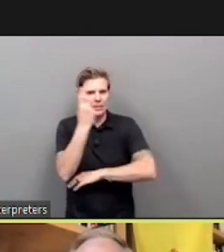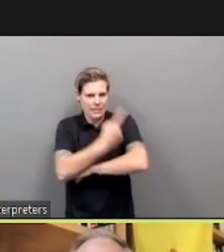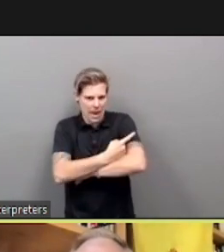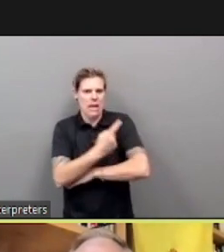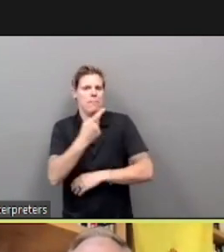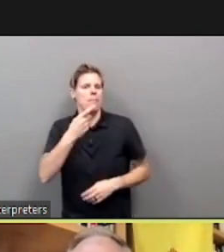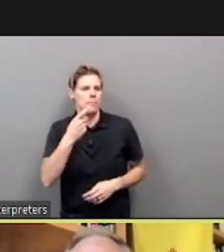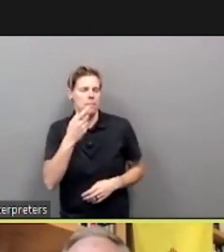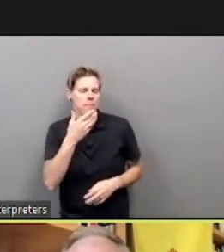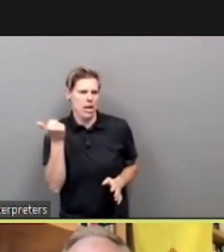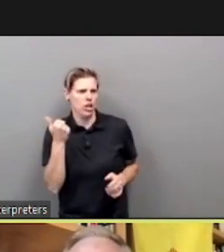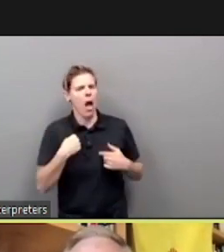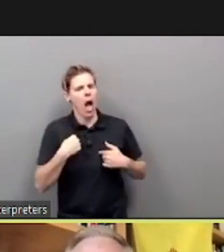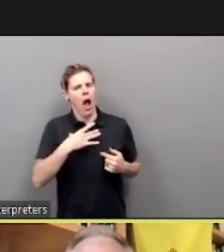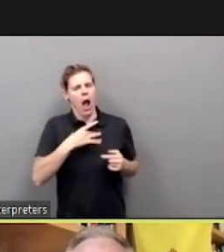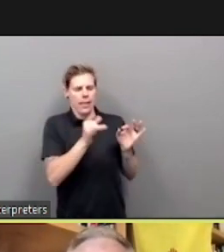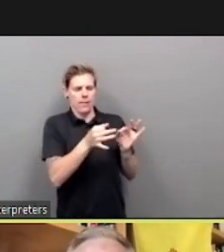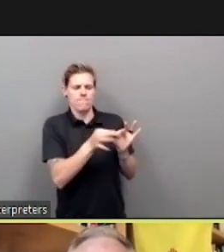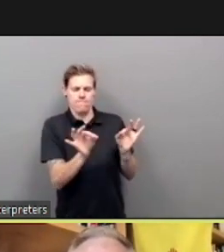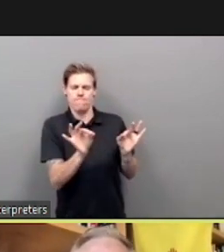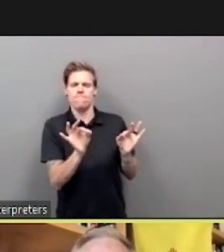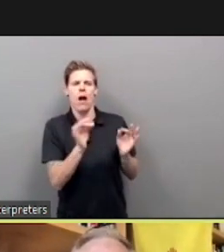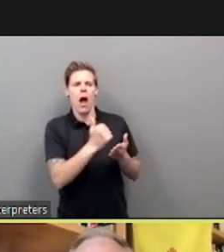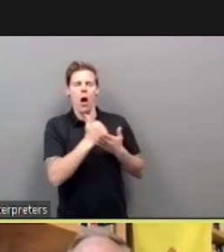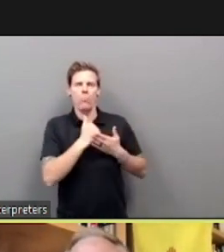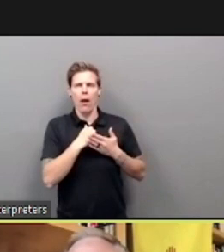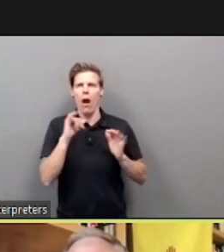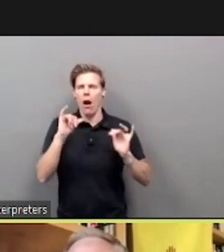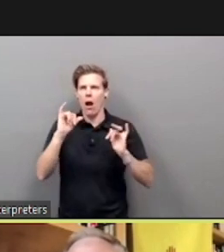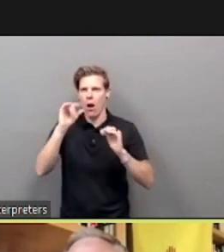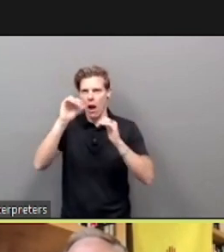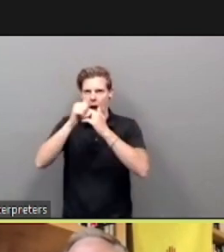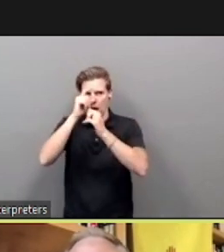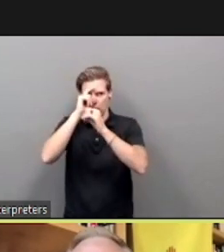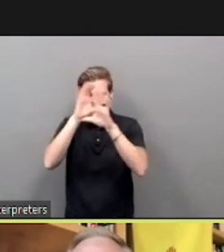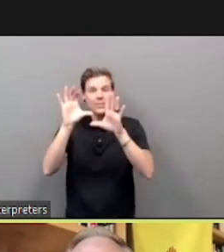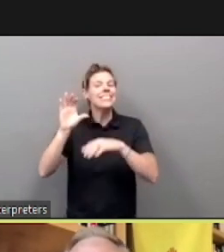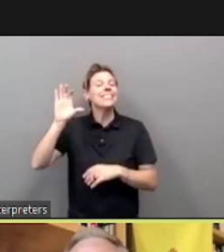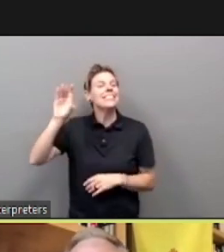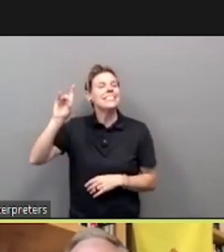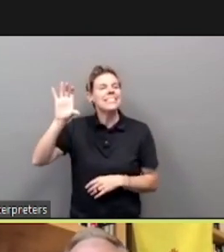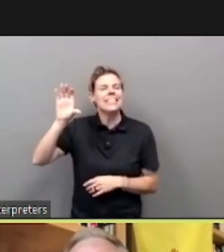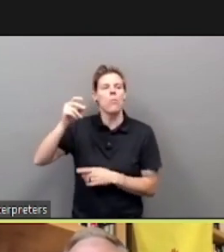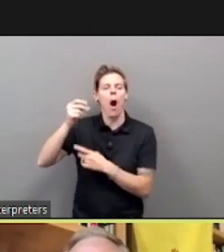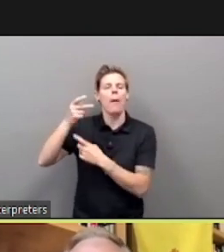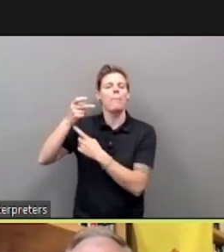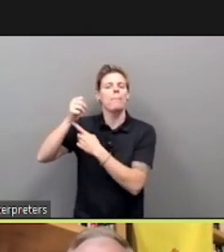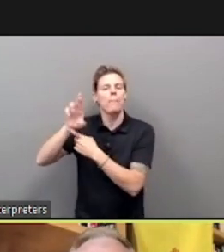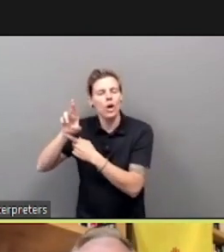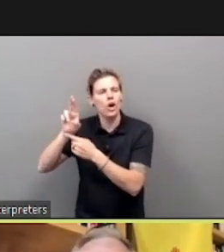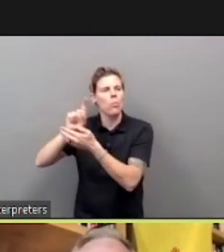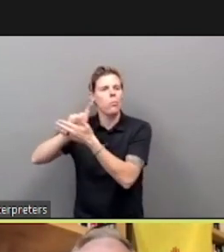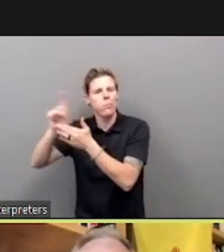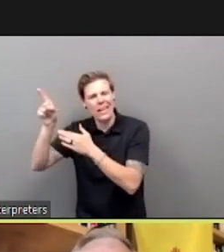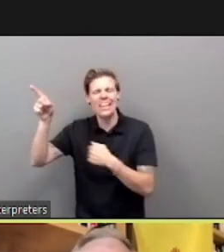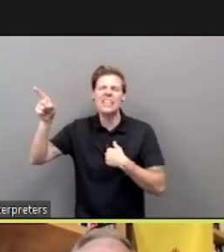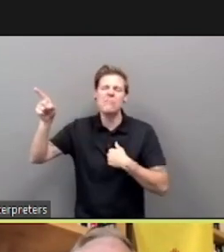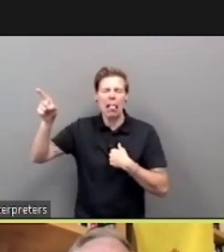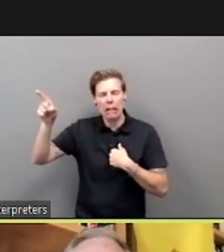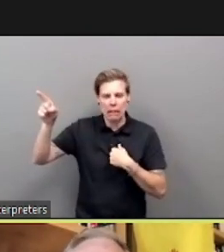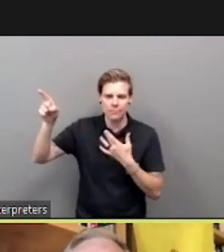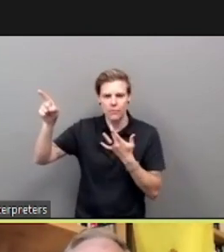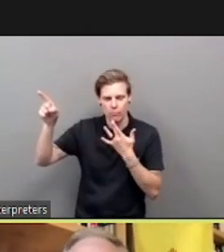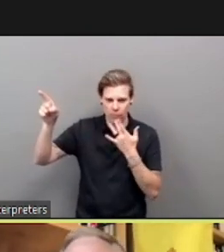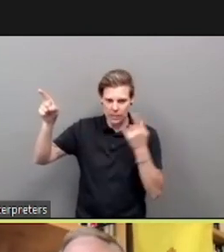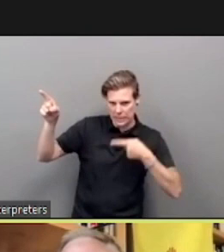things. CDC reports per week generally. So, and I'm pretty good with math in my head, but